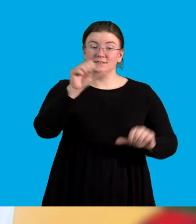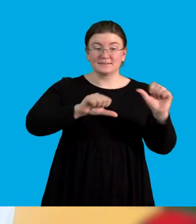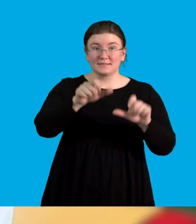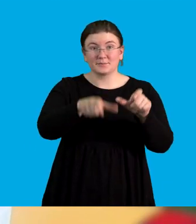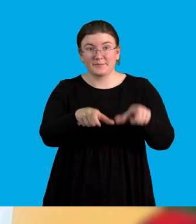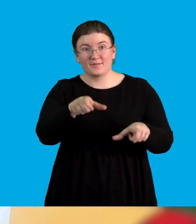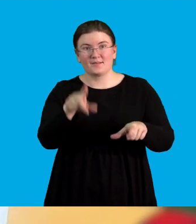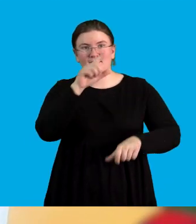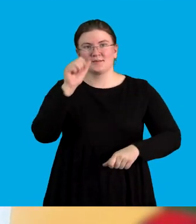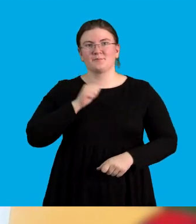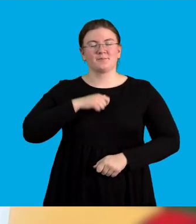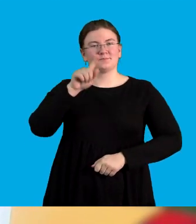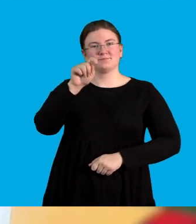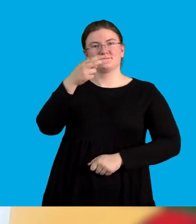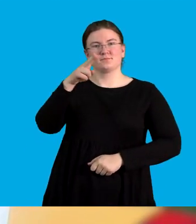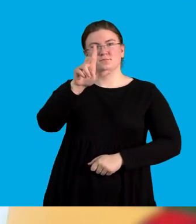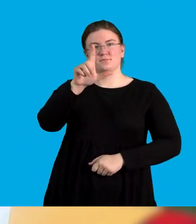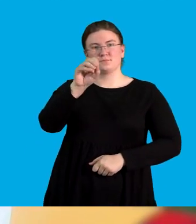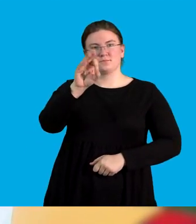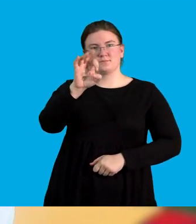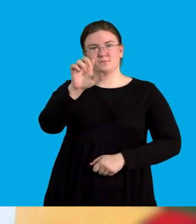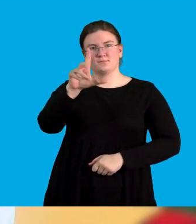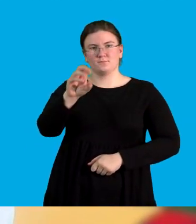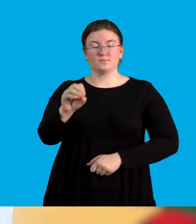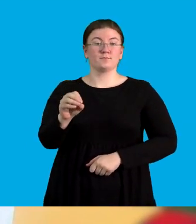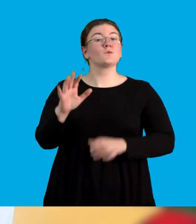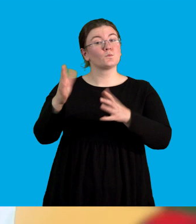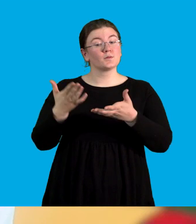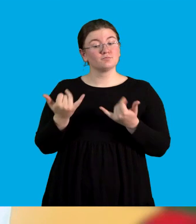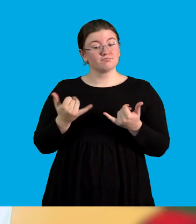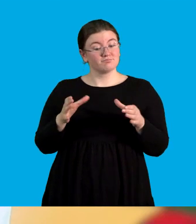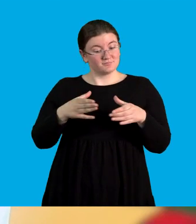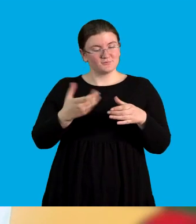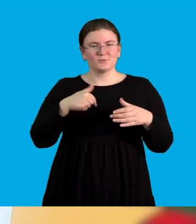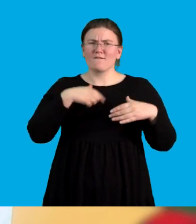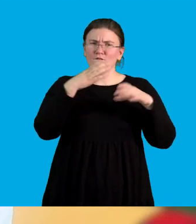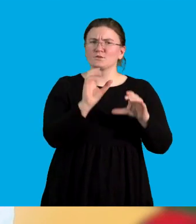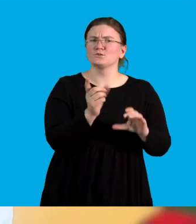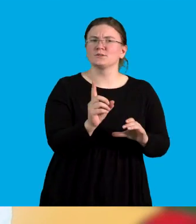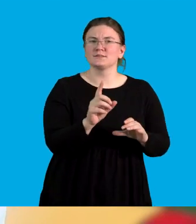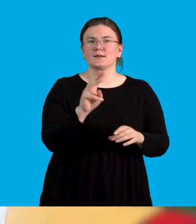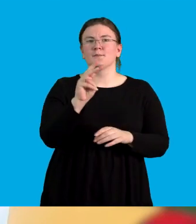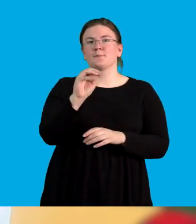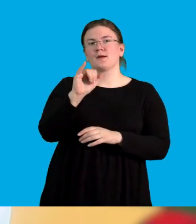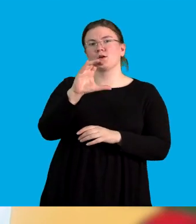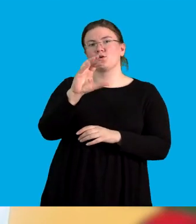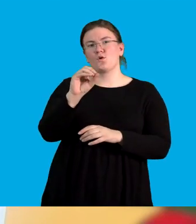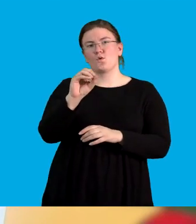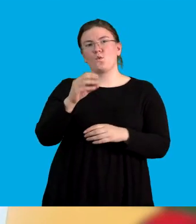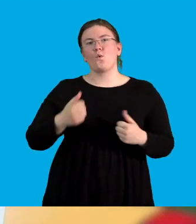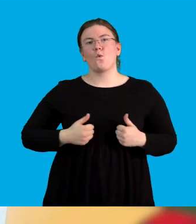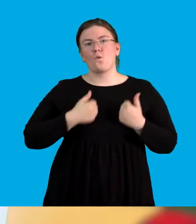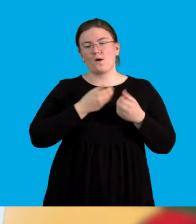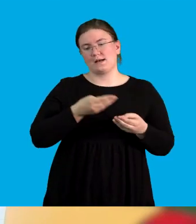To our future scientists, I am Tulofelo and welcome to today's lesson on microorganisms. In